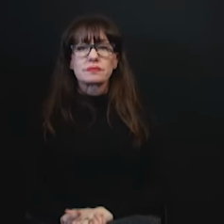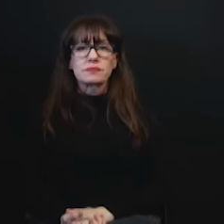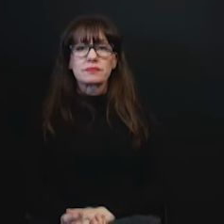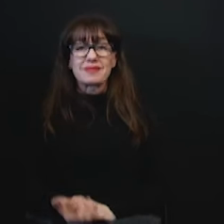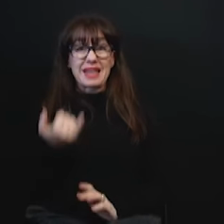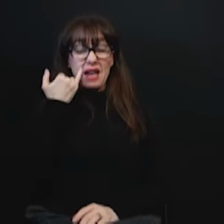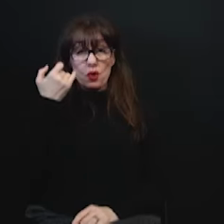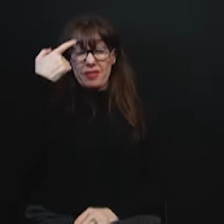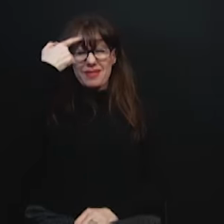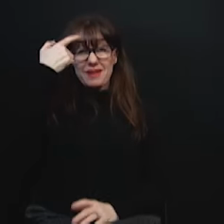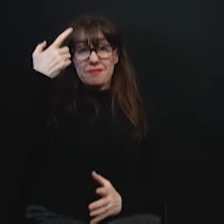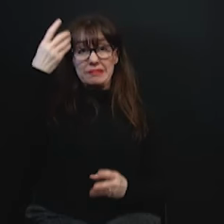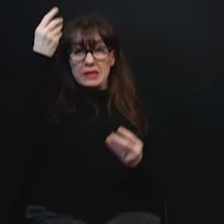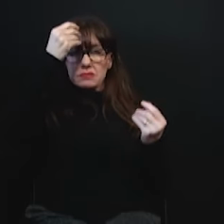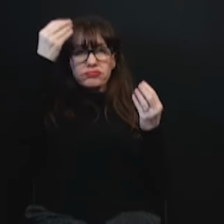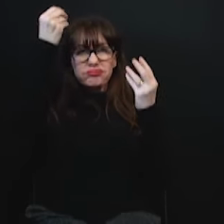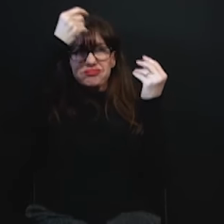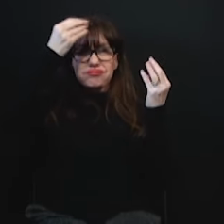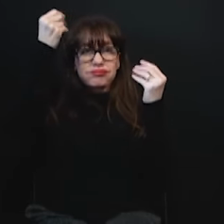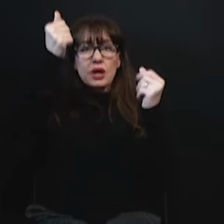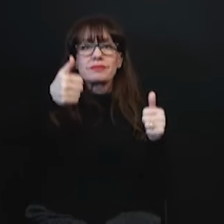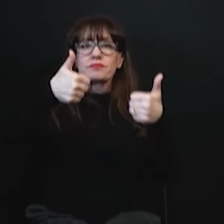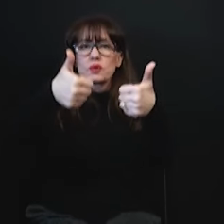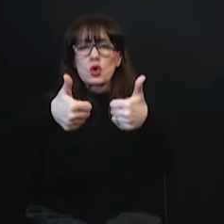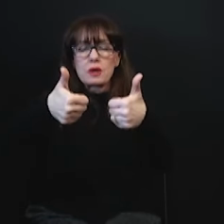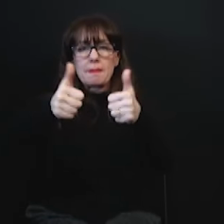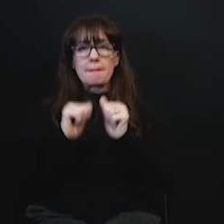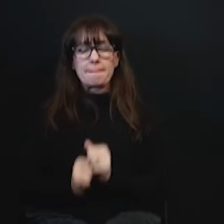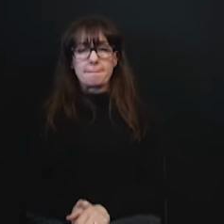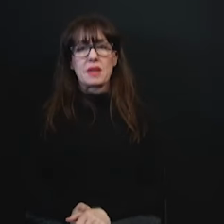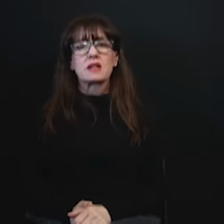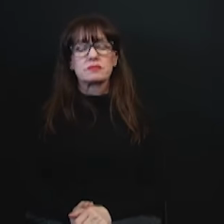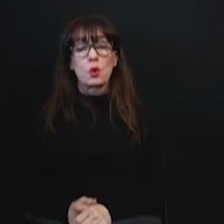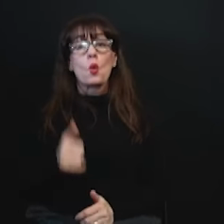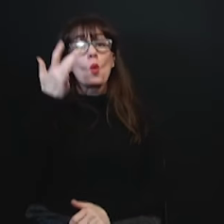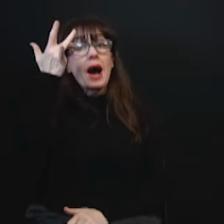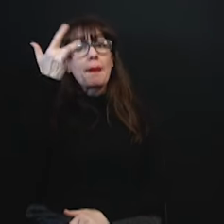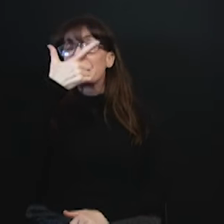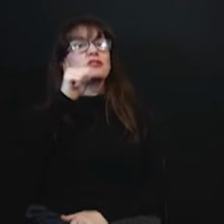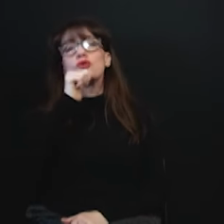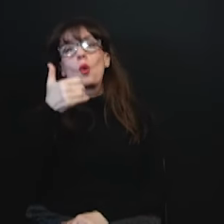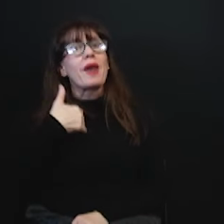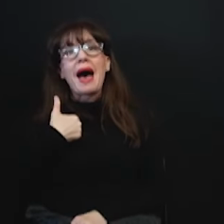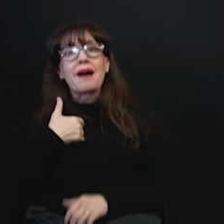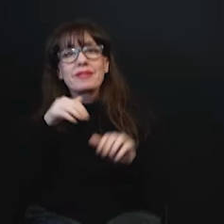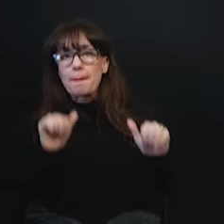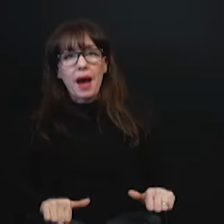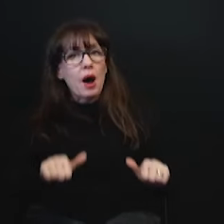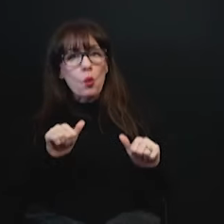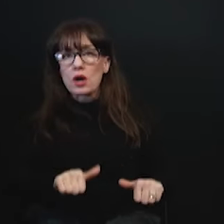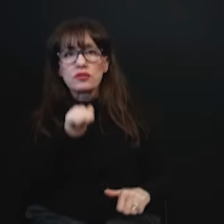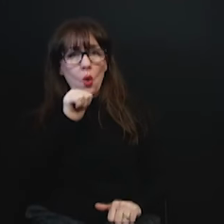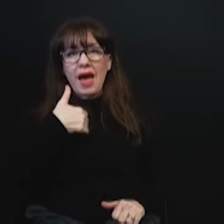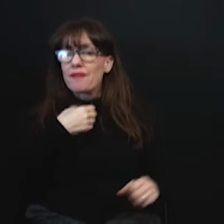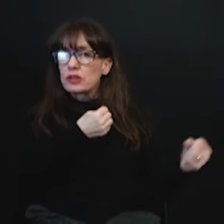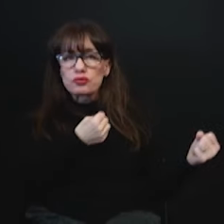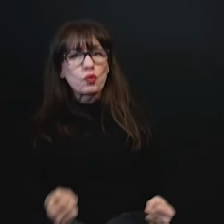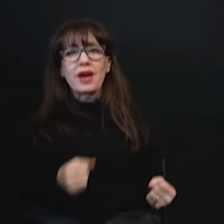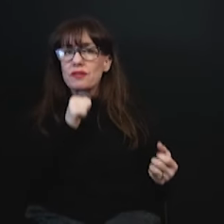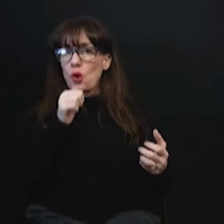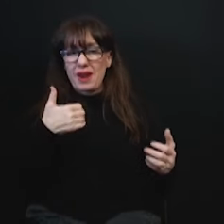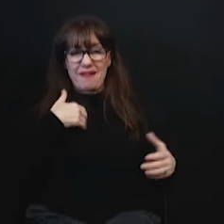If you're thinking that way, good. Because you don't have the power. You don't have the strength. You don't